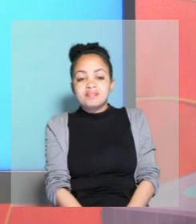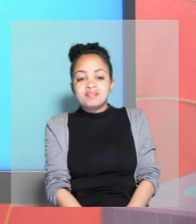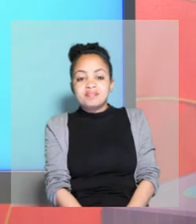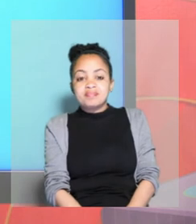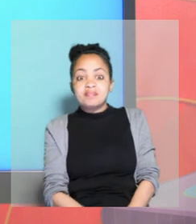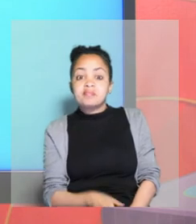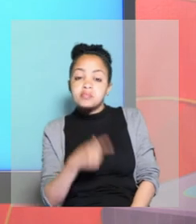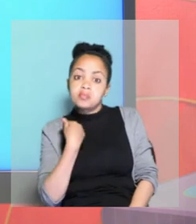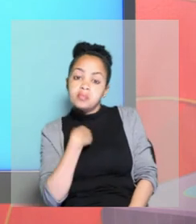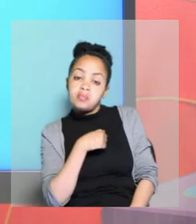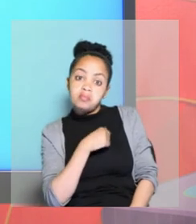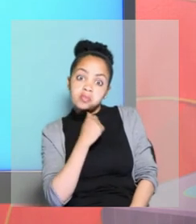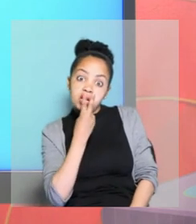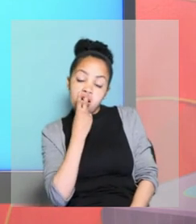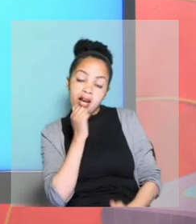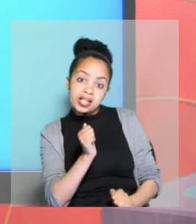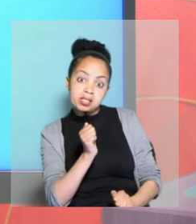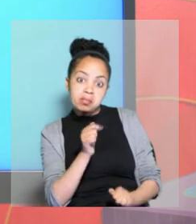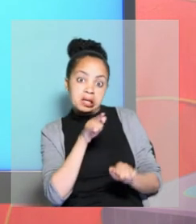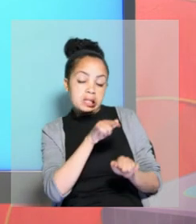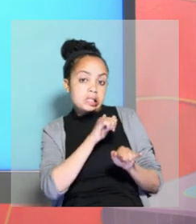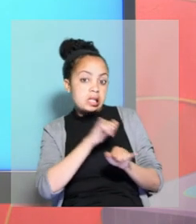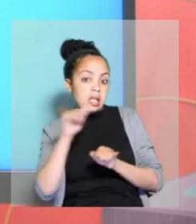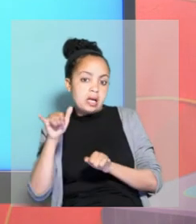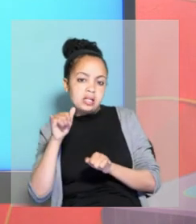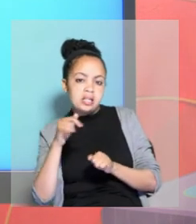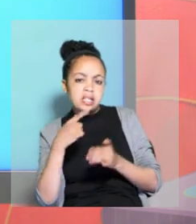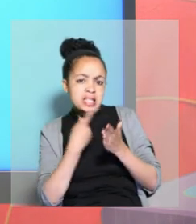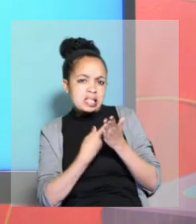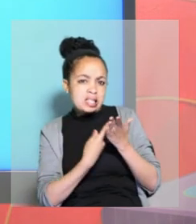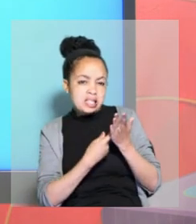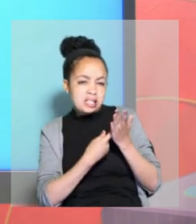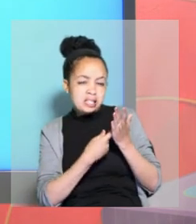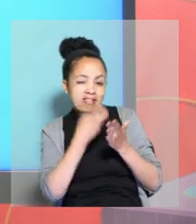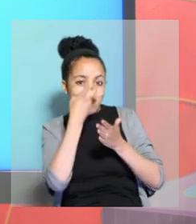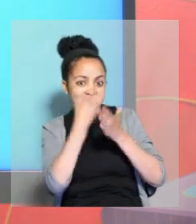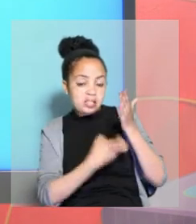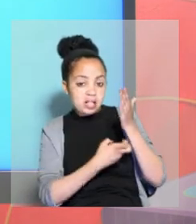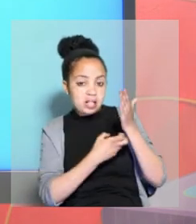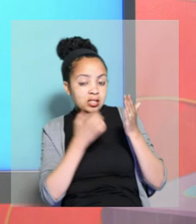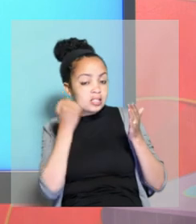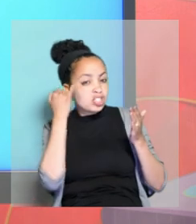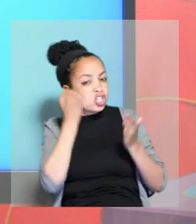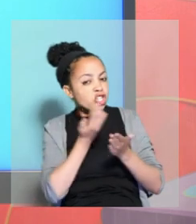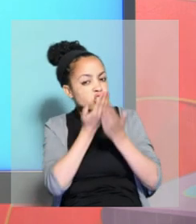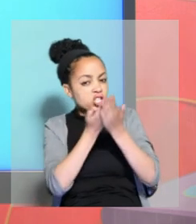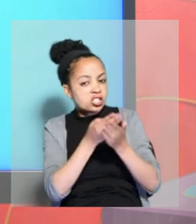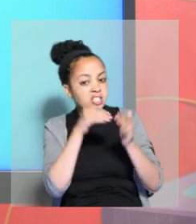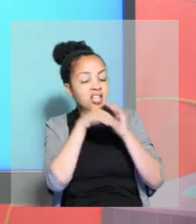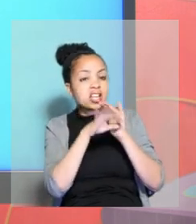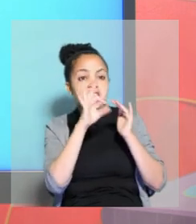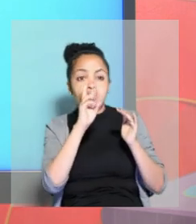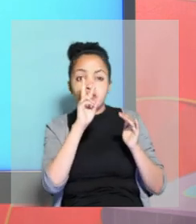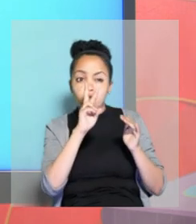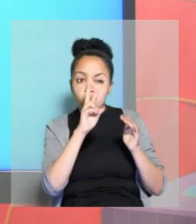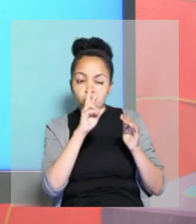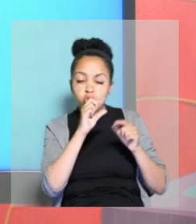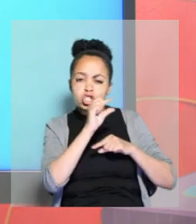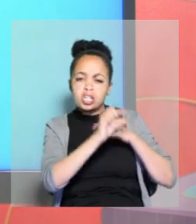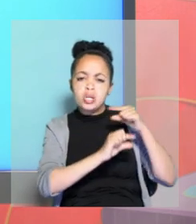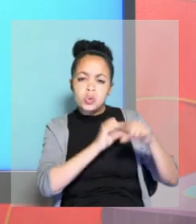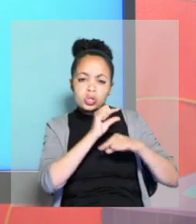You can expect this like. This result suggests that in F2 derivation,